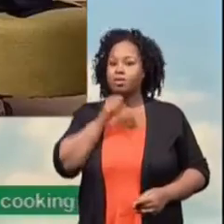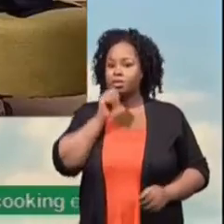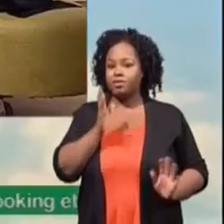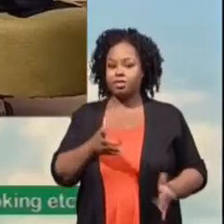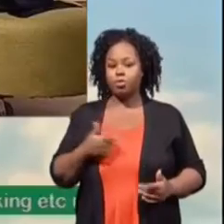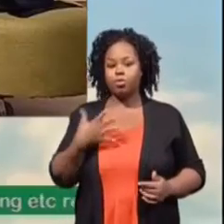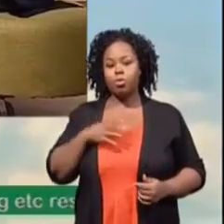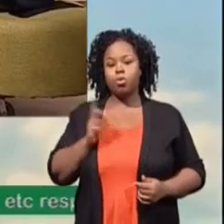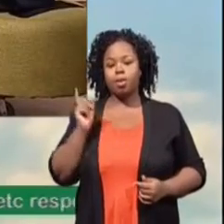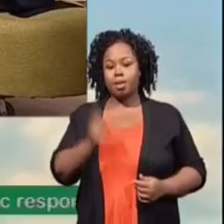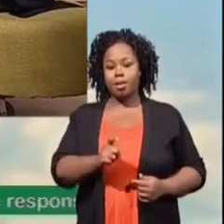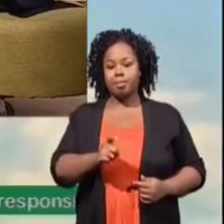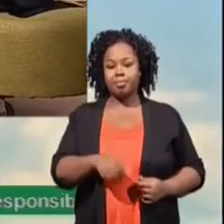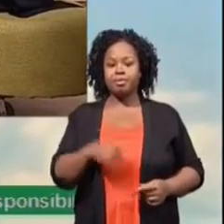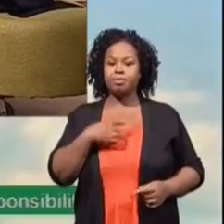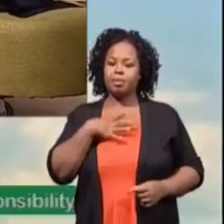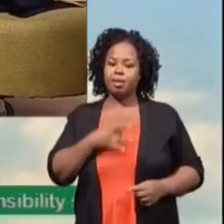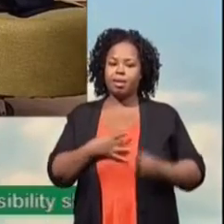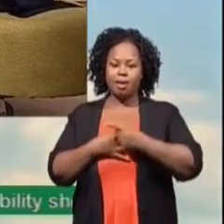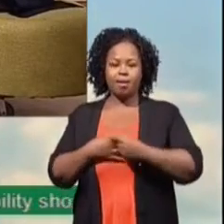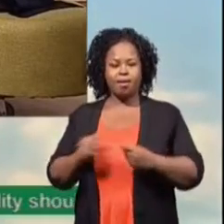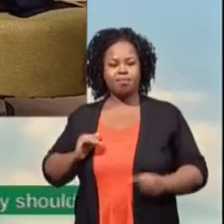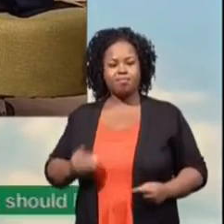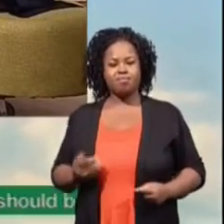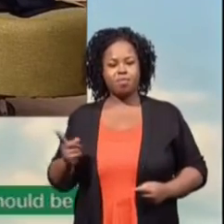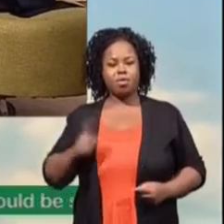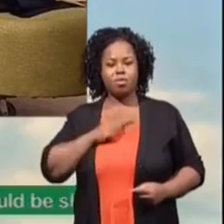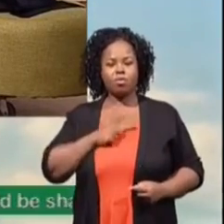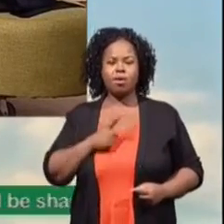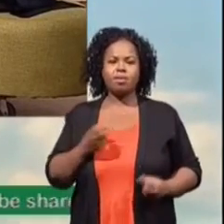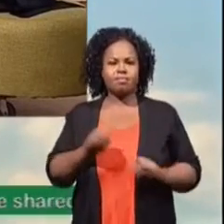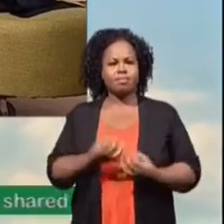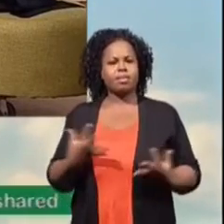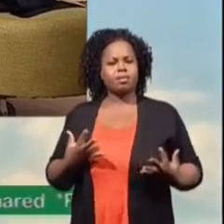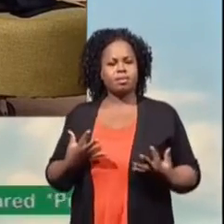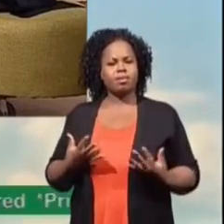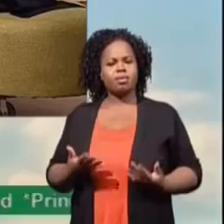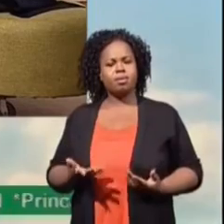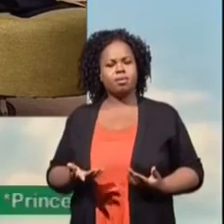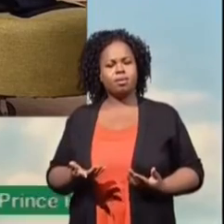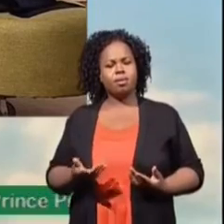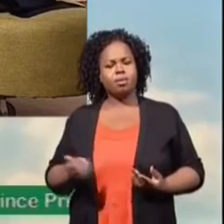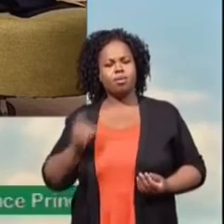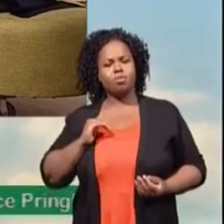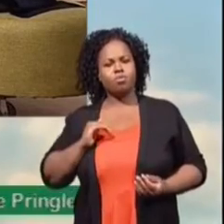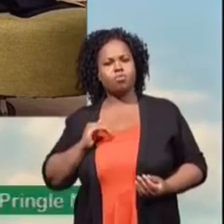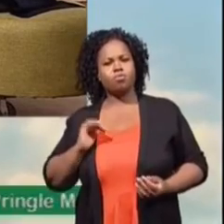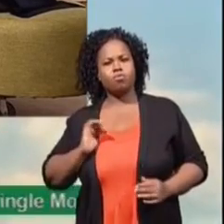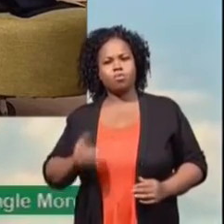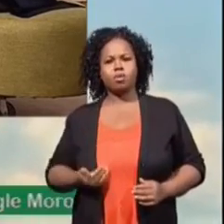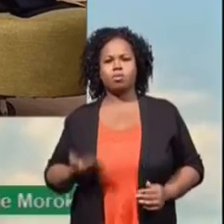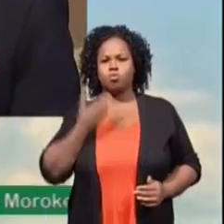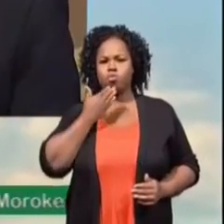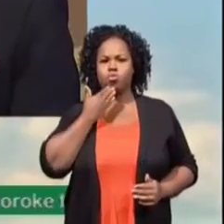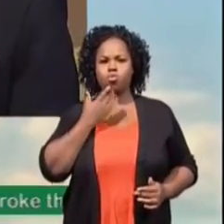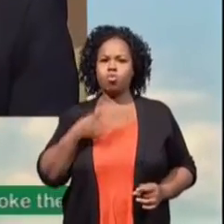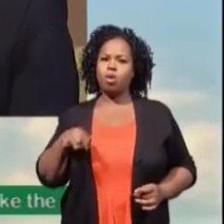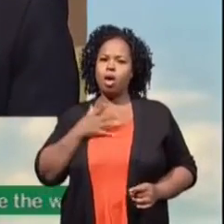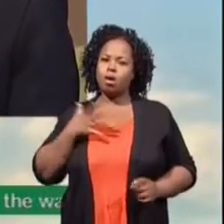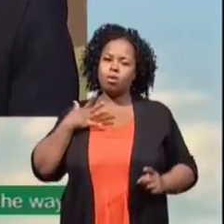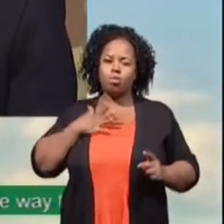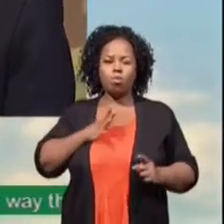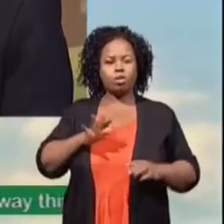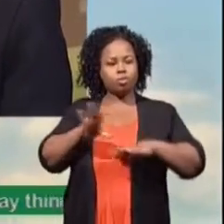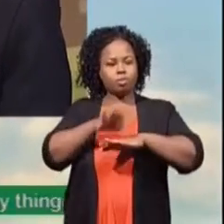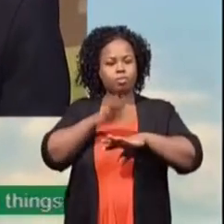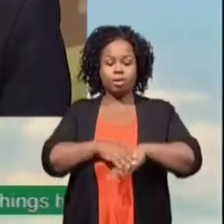I want to come, Learul, he told us society now. I want to get married, but the banabarona who are young, aspirant, getting into marriages. It